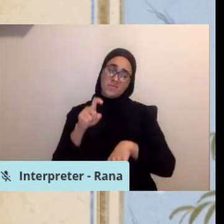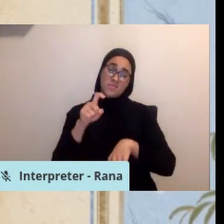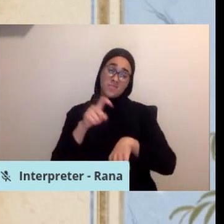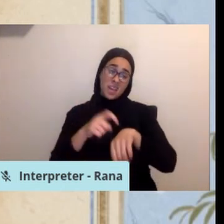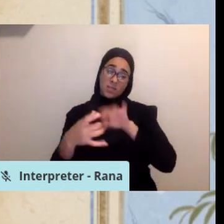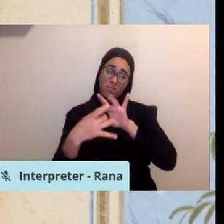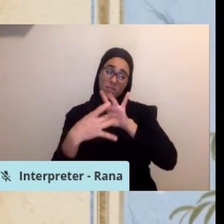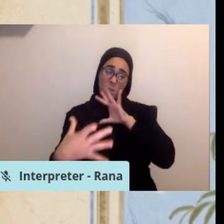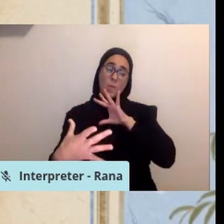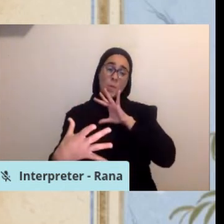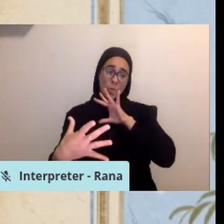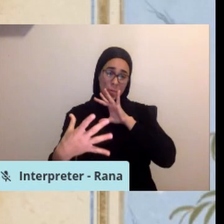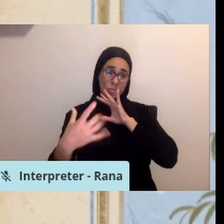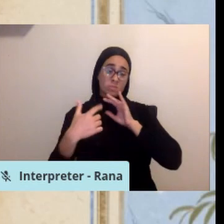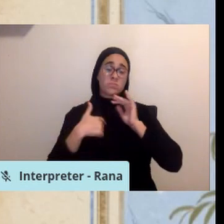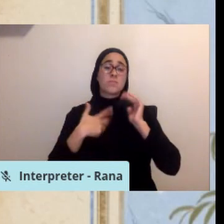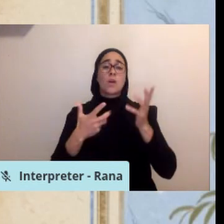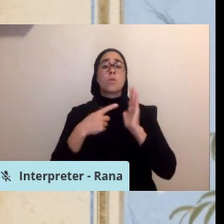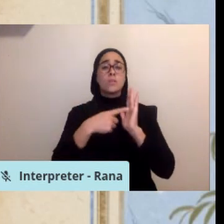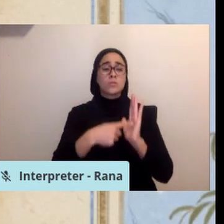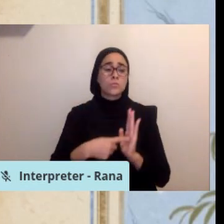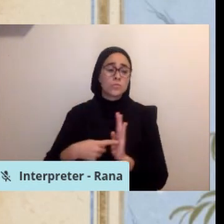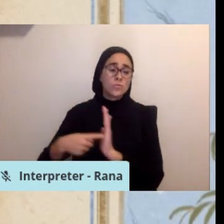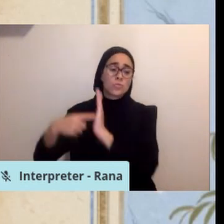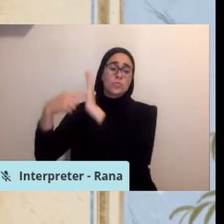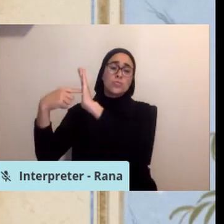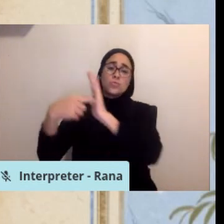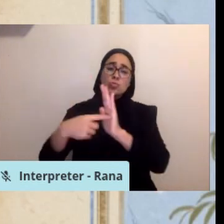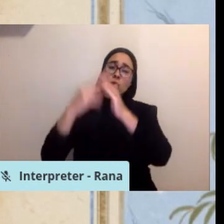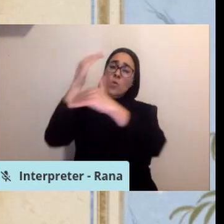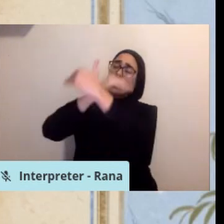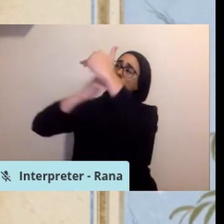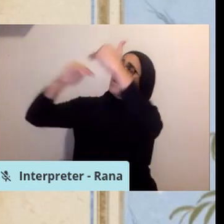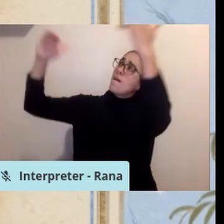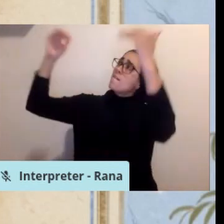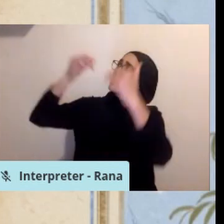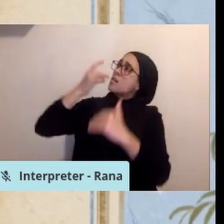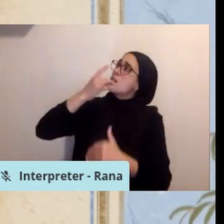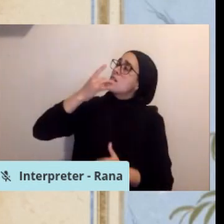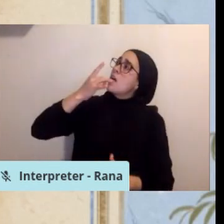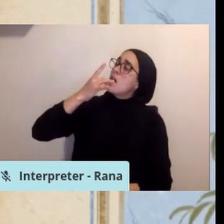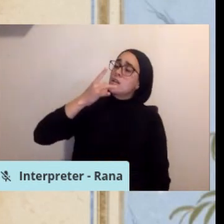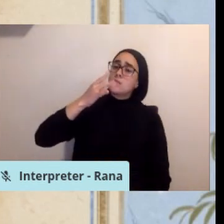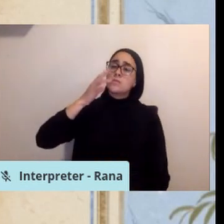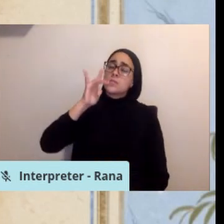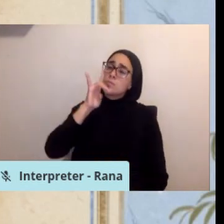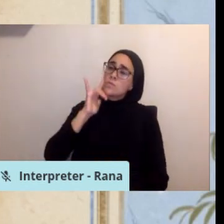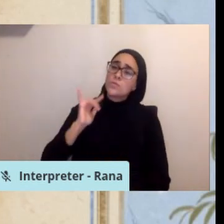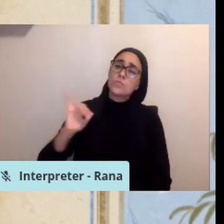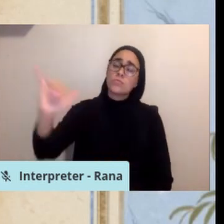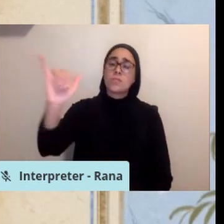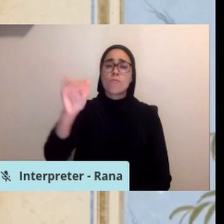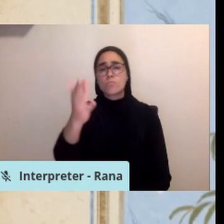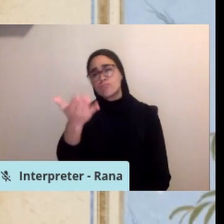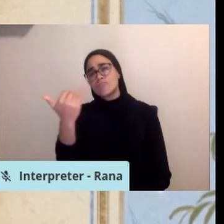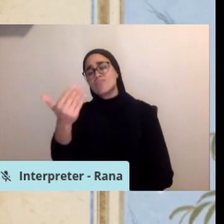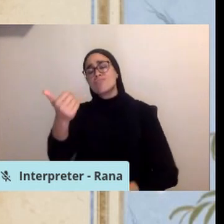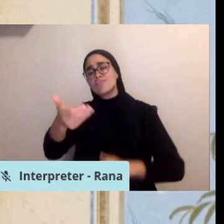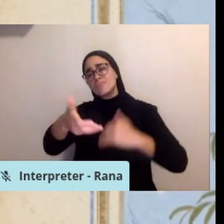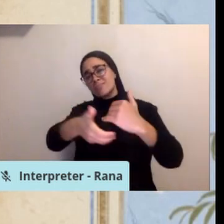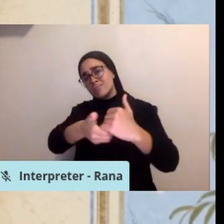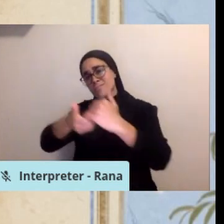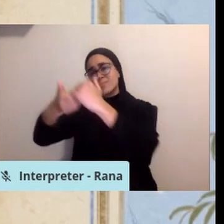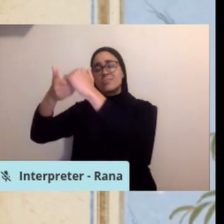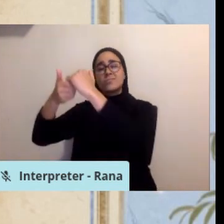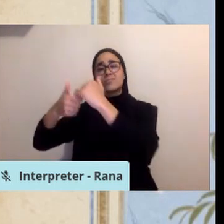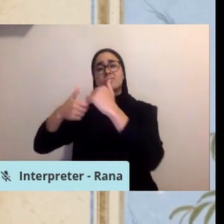Let me show you the lanterns of heaven, the hollow holes in the cosmos of forever. Here, take my hand. It's my turn to